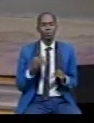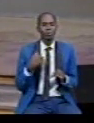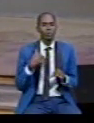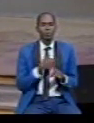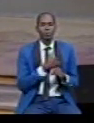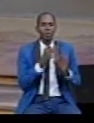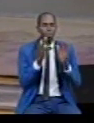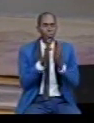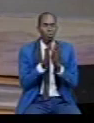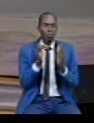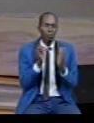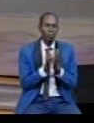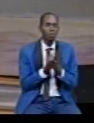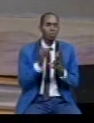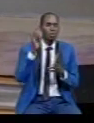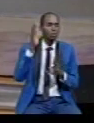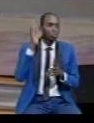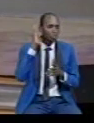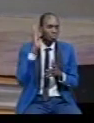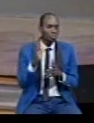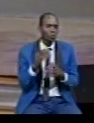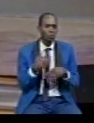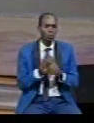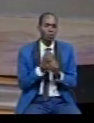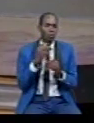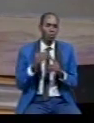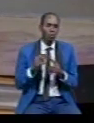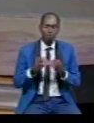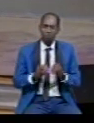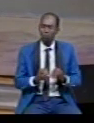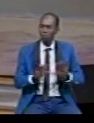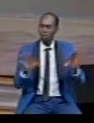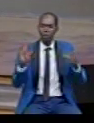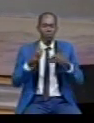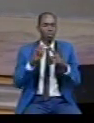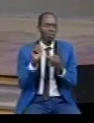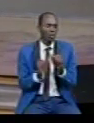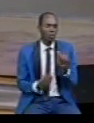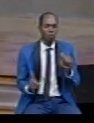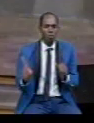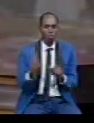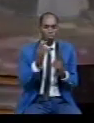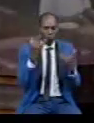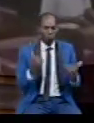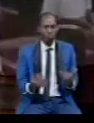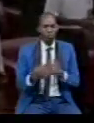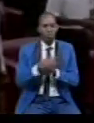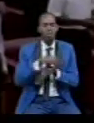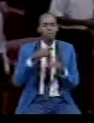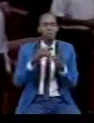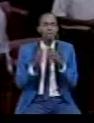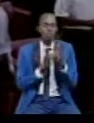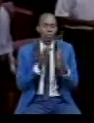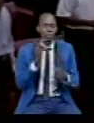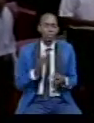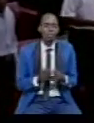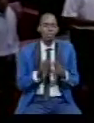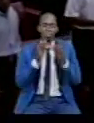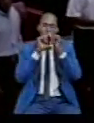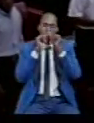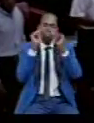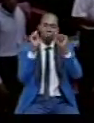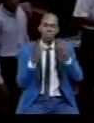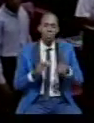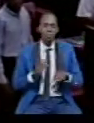revelation made plain, clear to everyone today, in Jesus' name. Bless